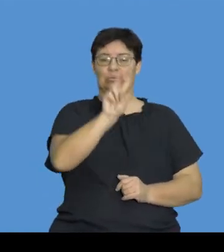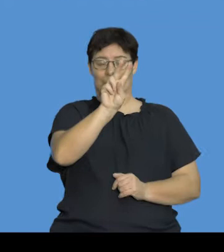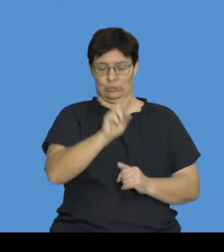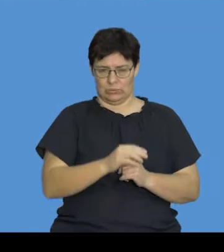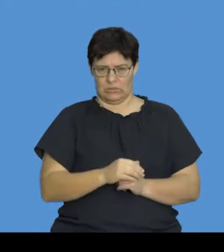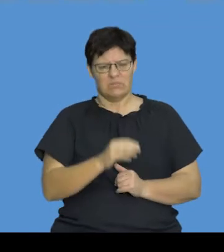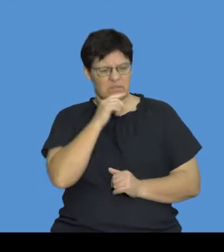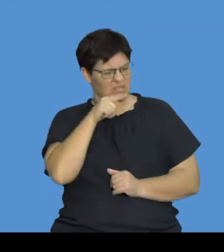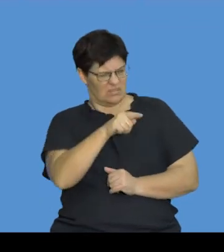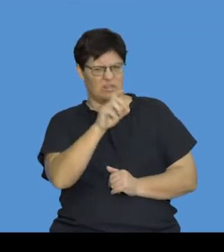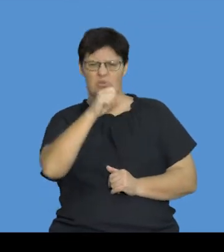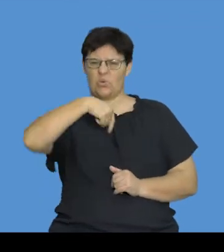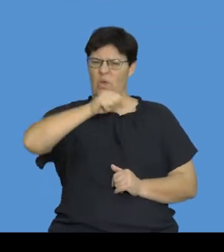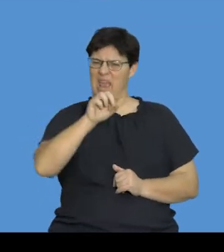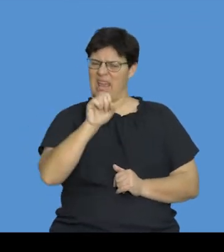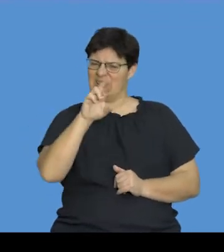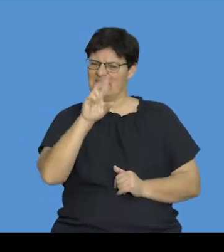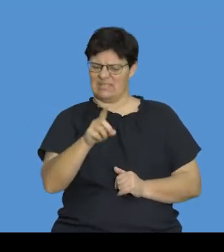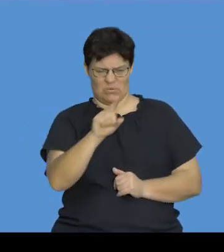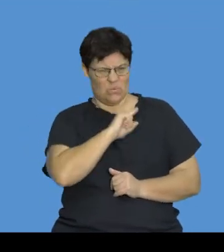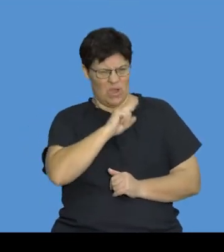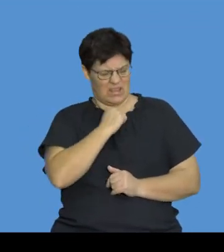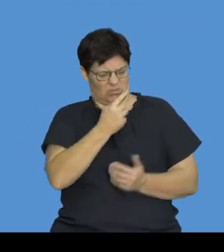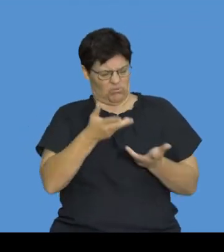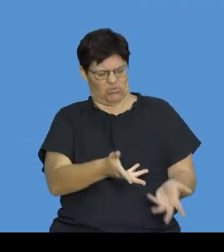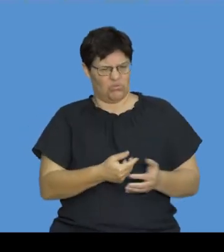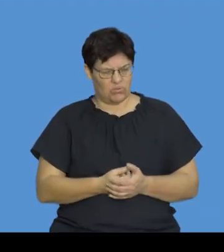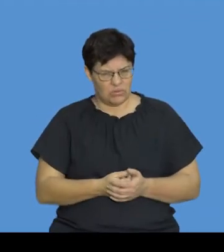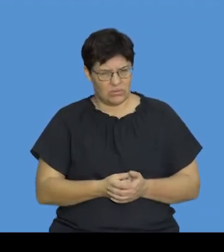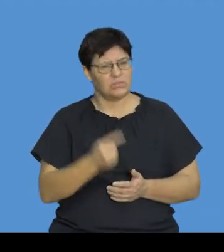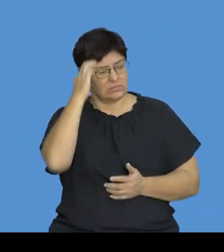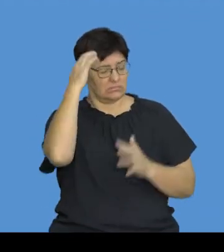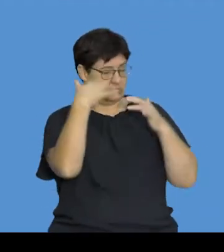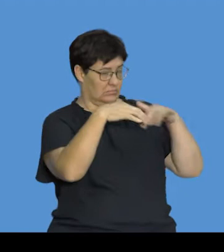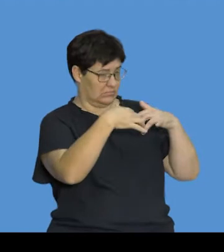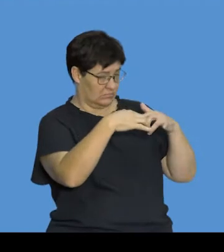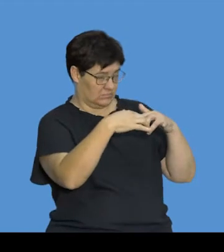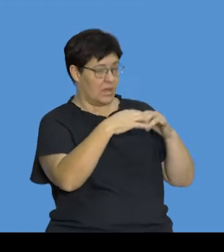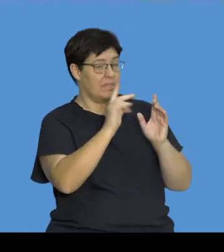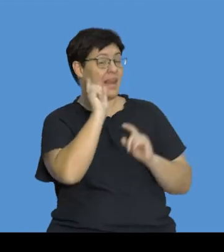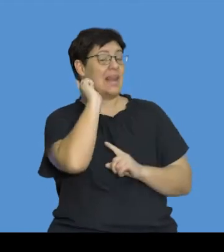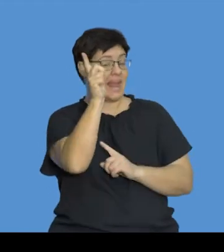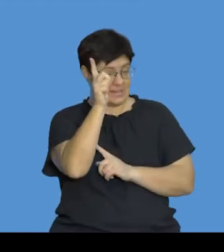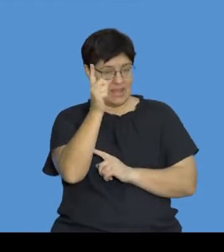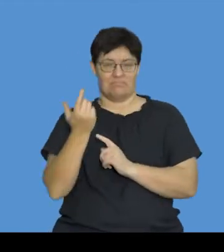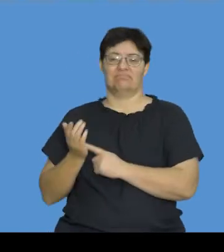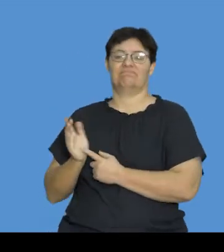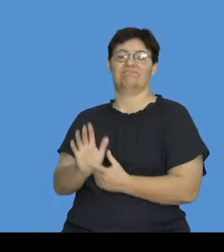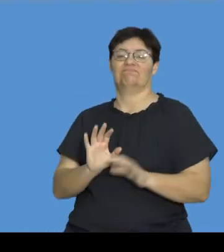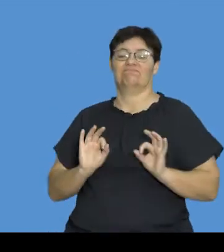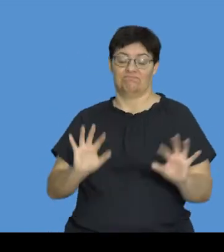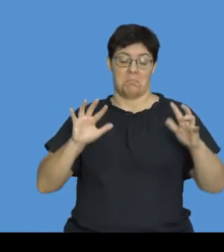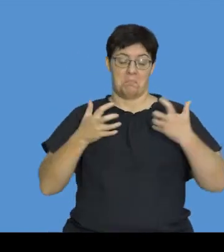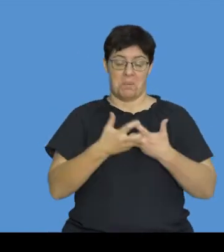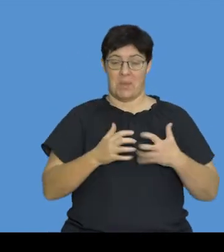a squared. Why is that the case? Just think about that and you will see at a later stage that I will show you why that is